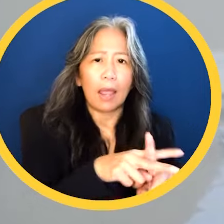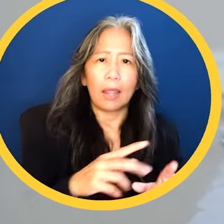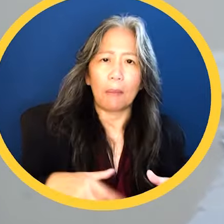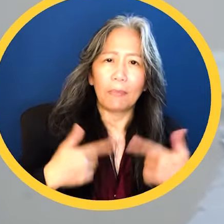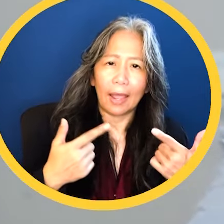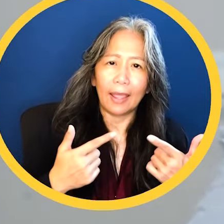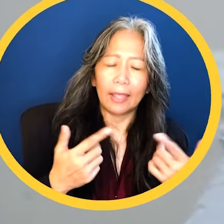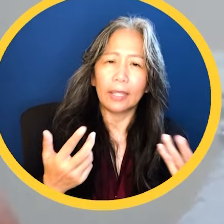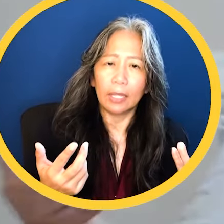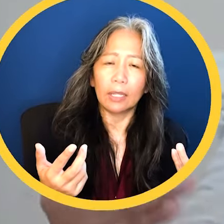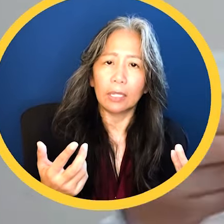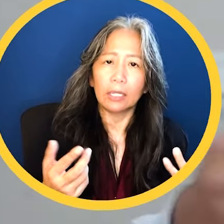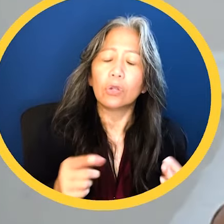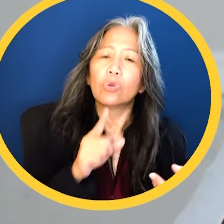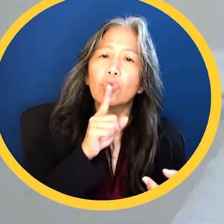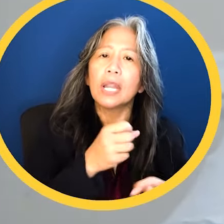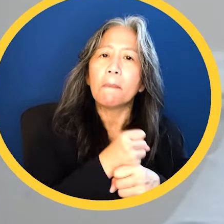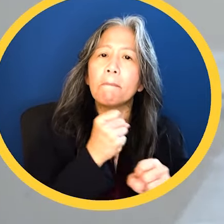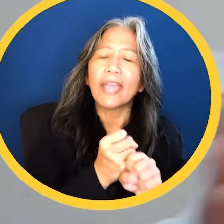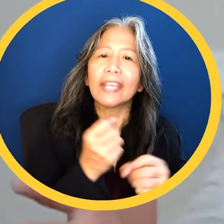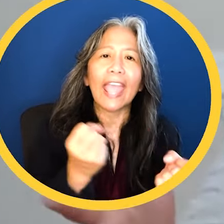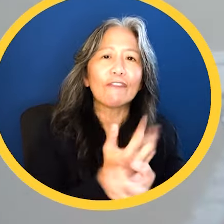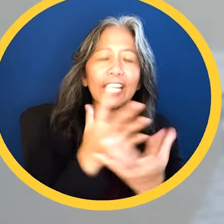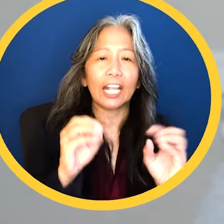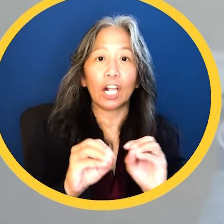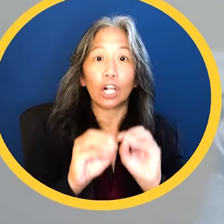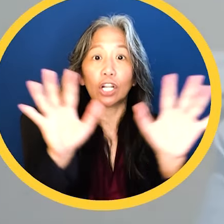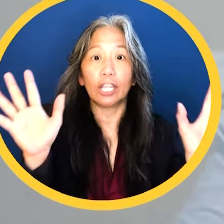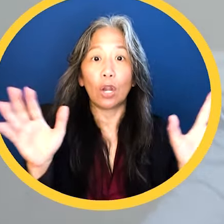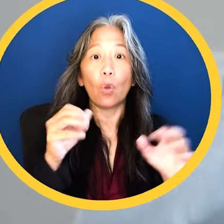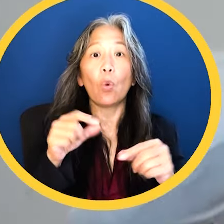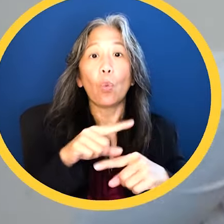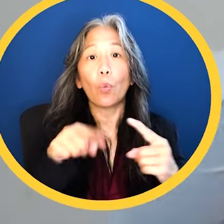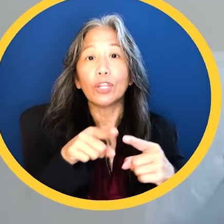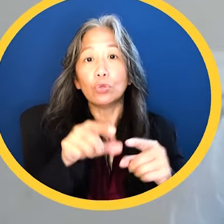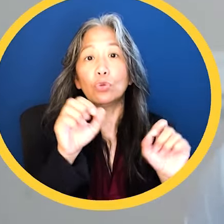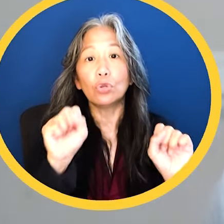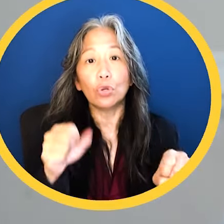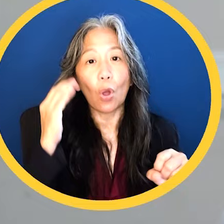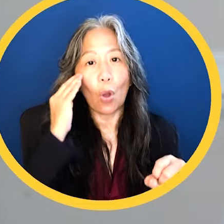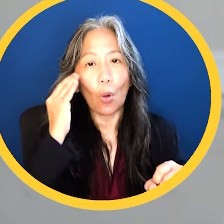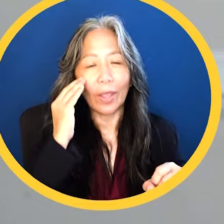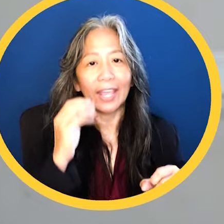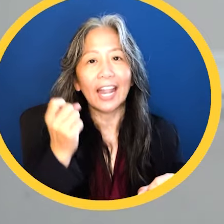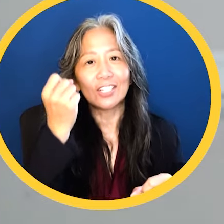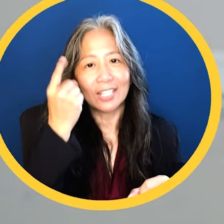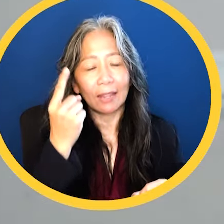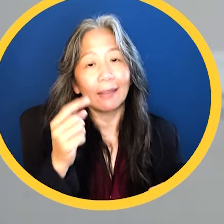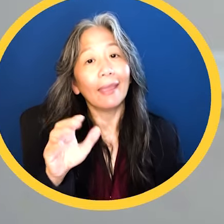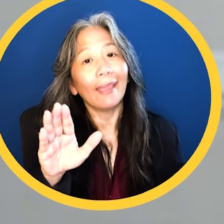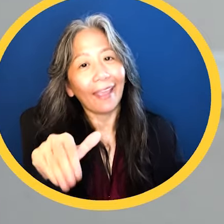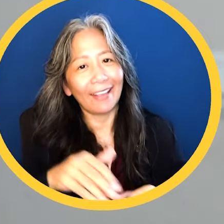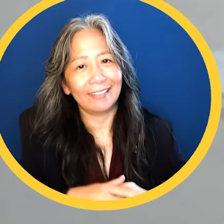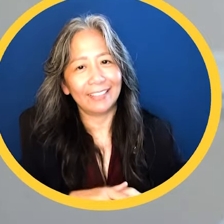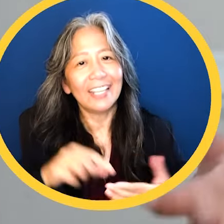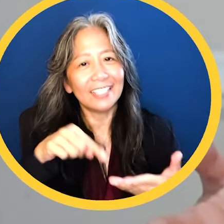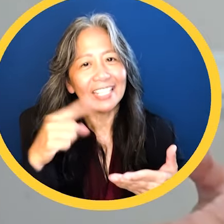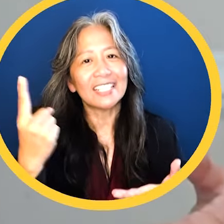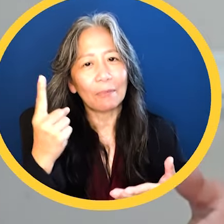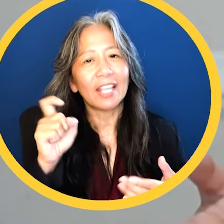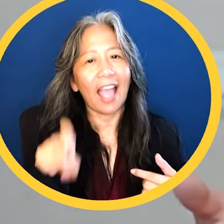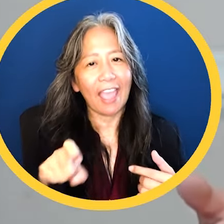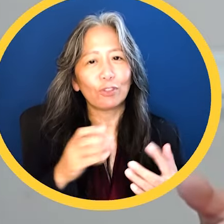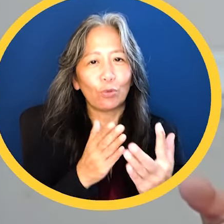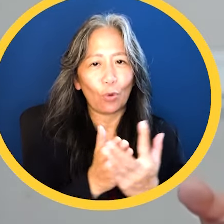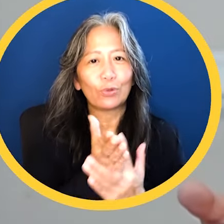that happened in our life, it really does, it makes everything so much clearer when you're able to know and understand that, hey, this is just